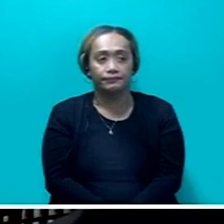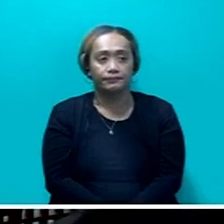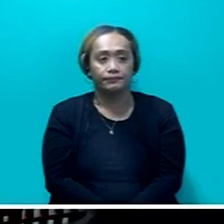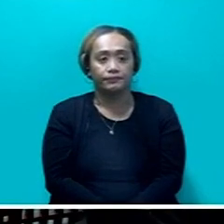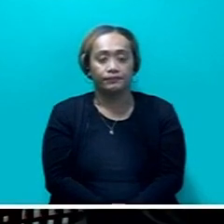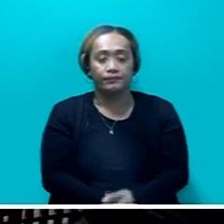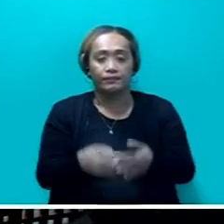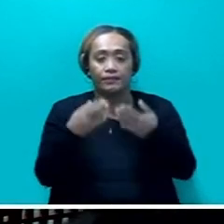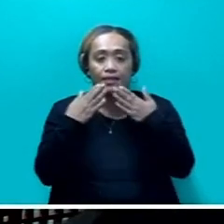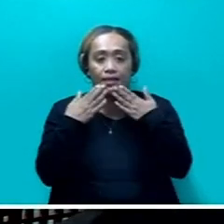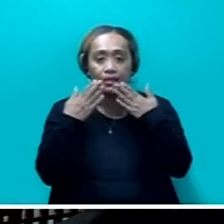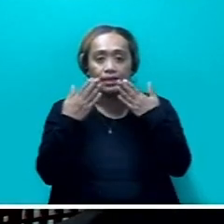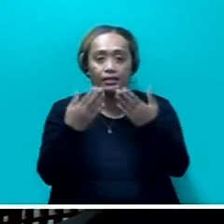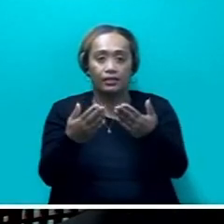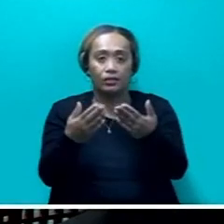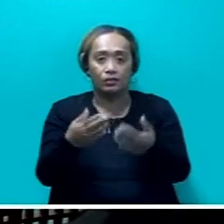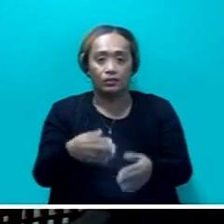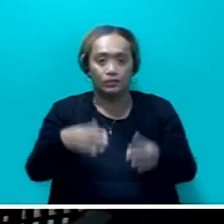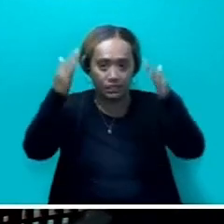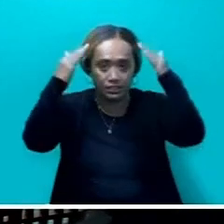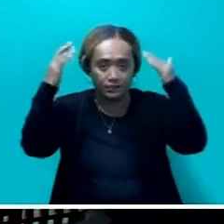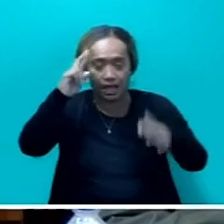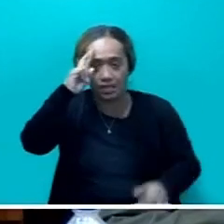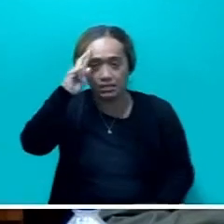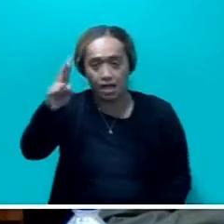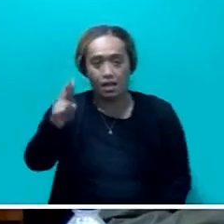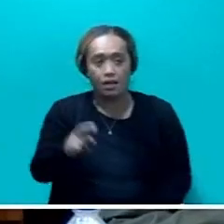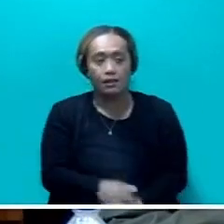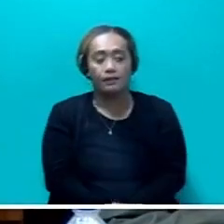Thank you, Mr. Speaker.